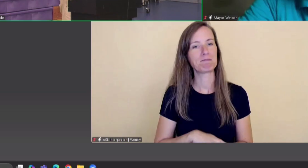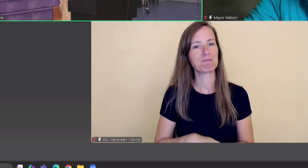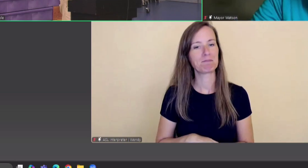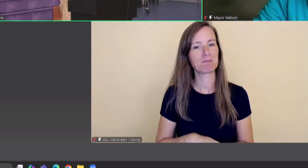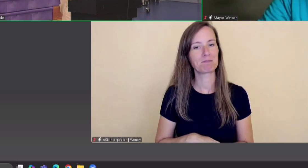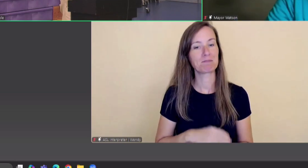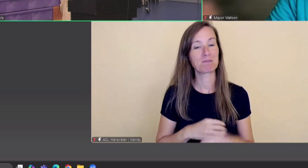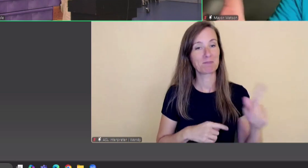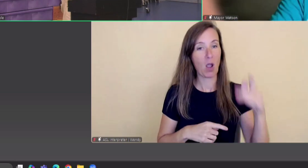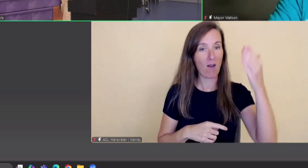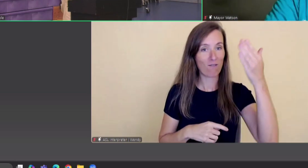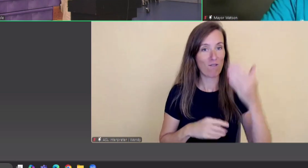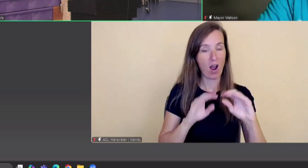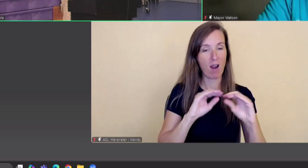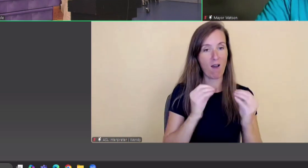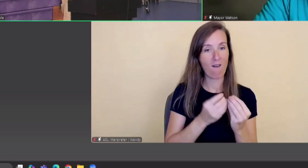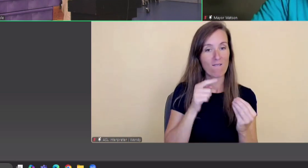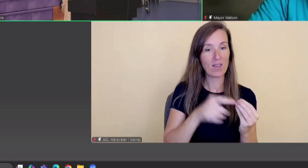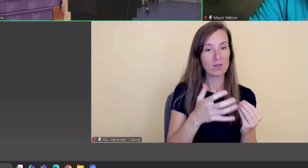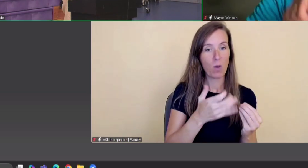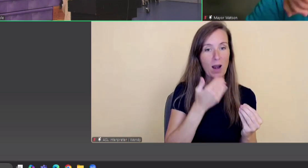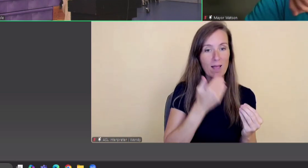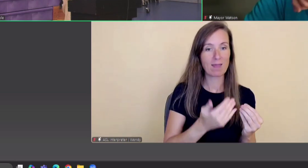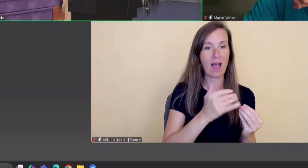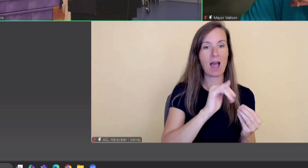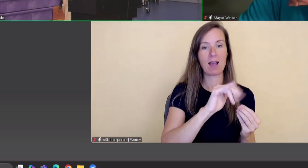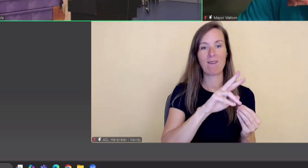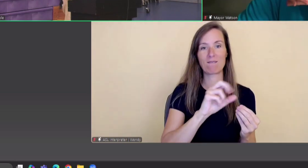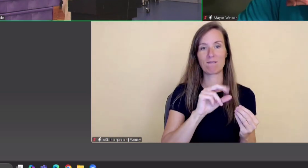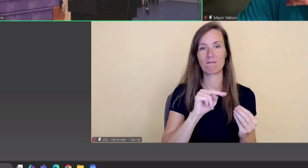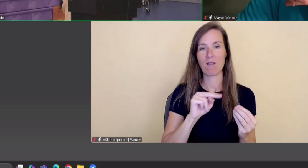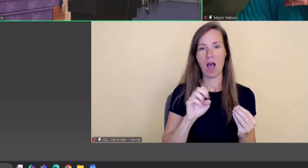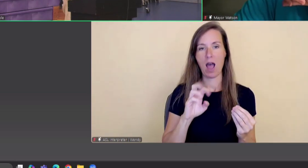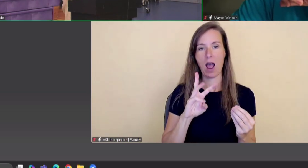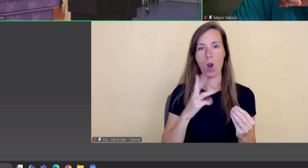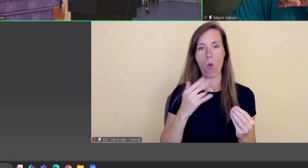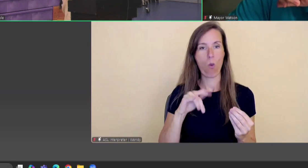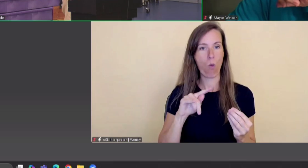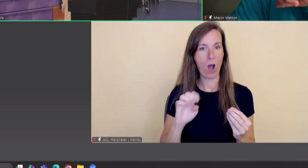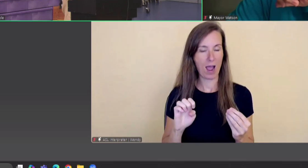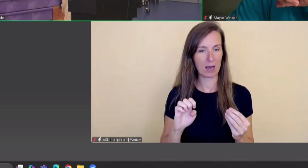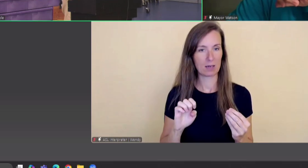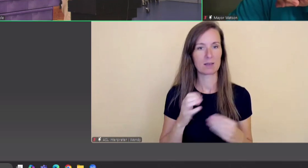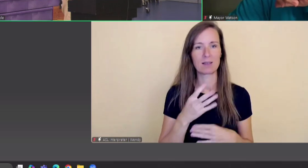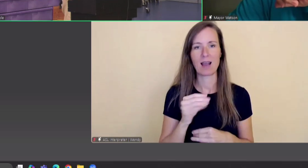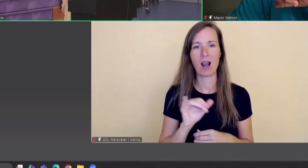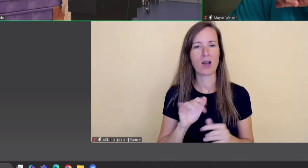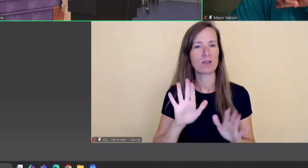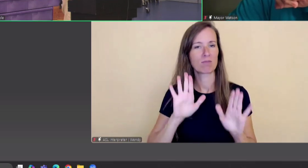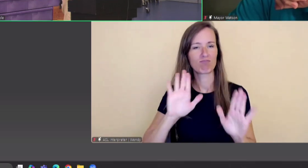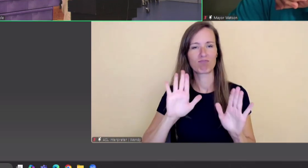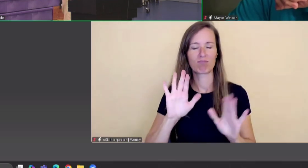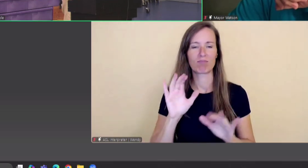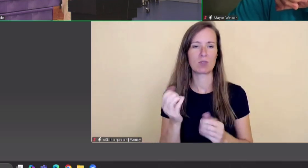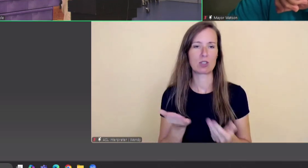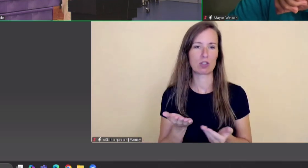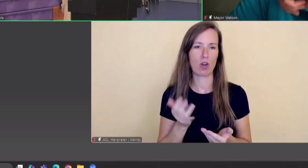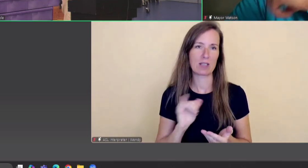thank Yvonne White, as well as the exemplary service that I received from Asia Prom.